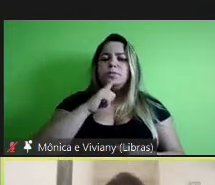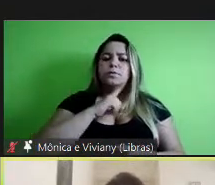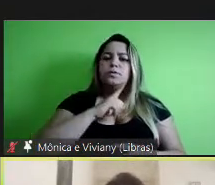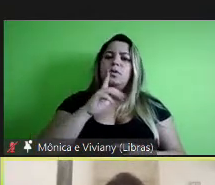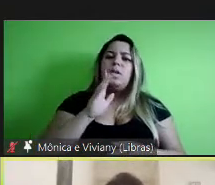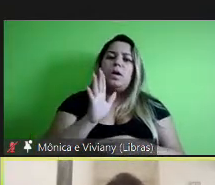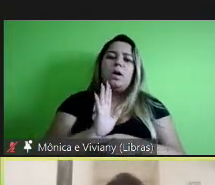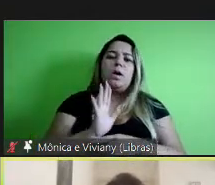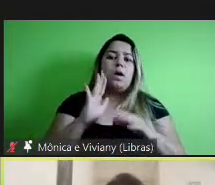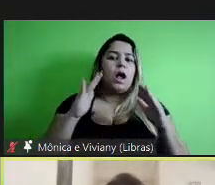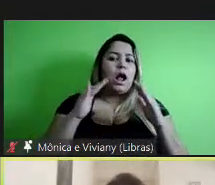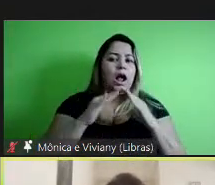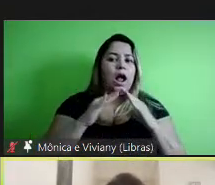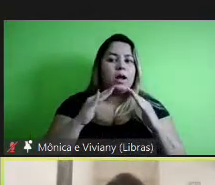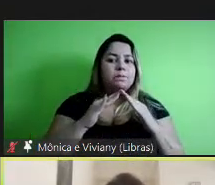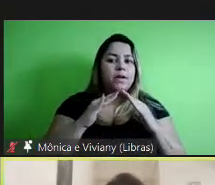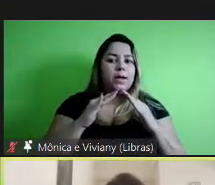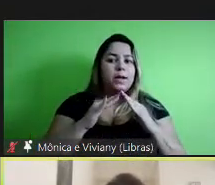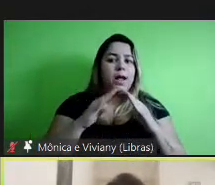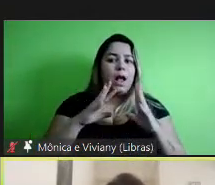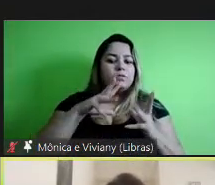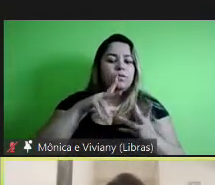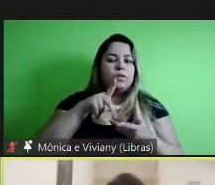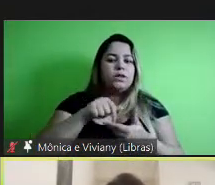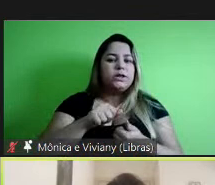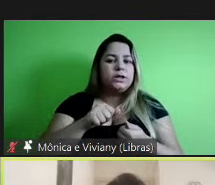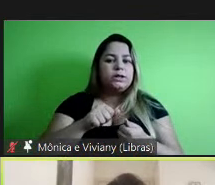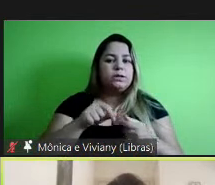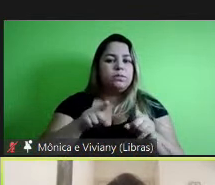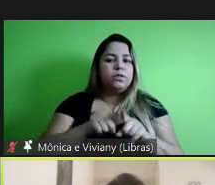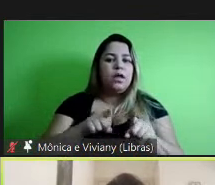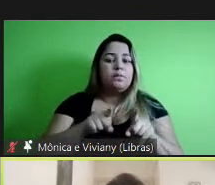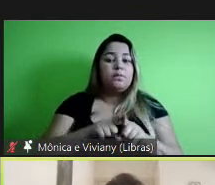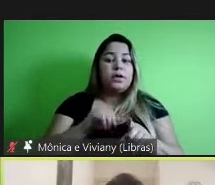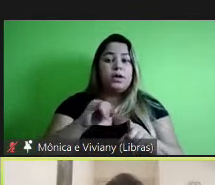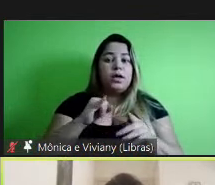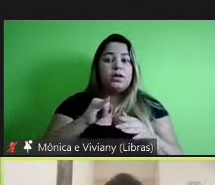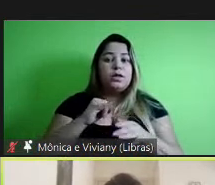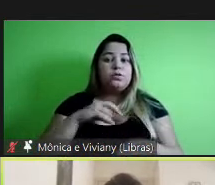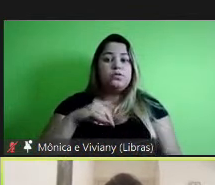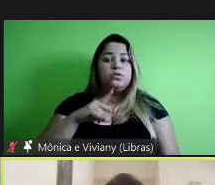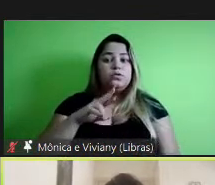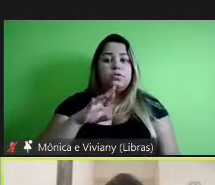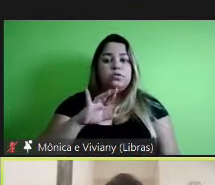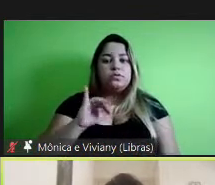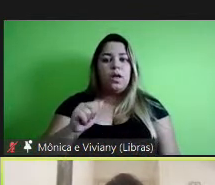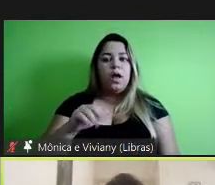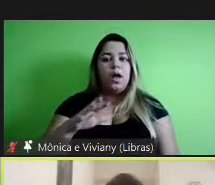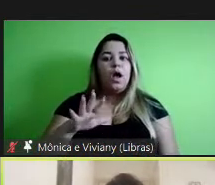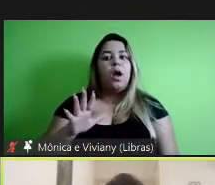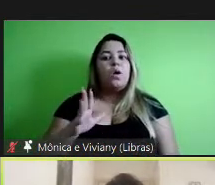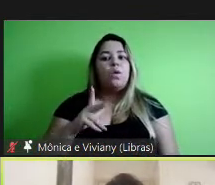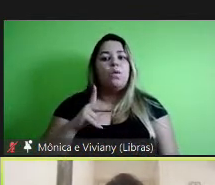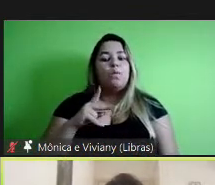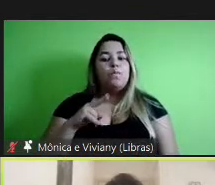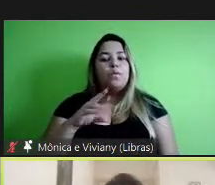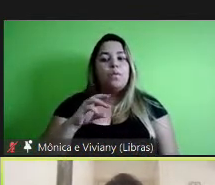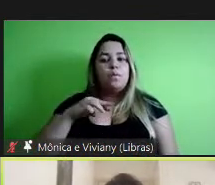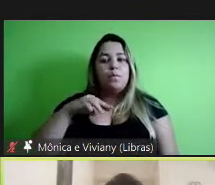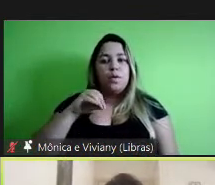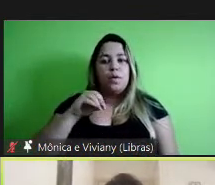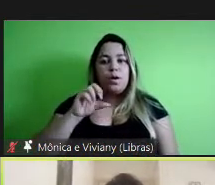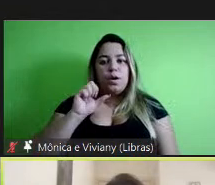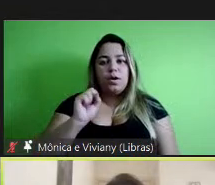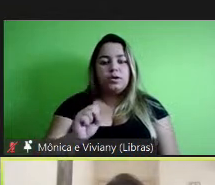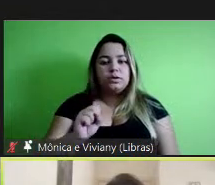one house, that when there is a problem with your car or something in the industry, it will stop in our